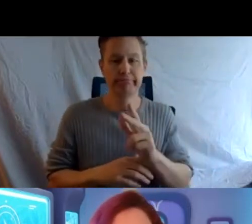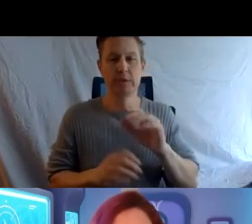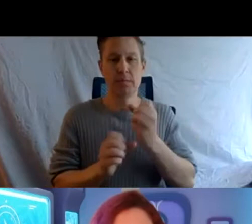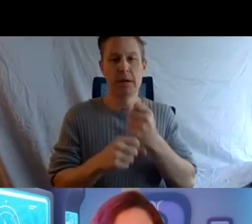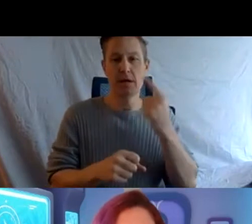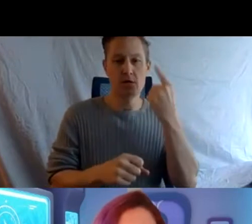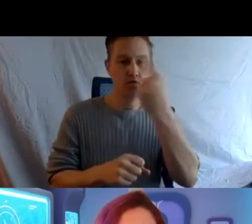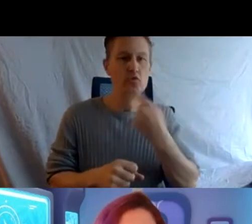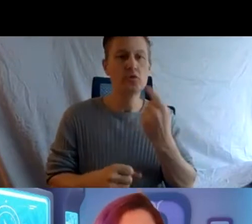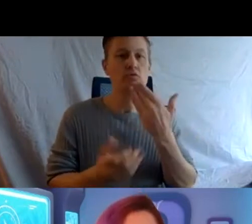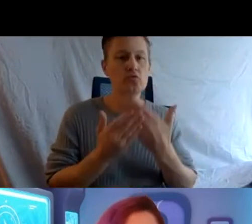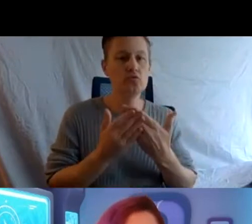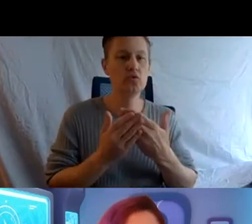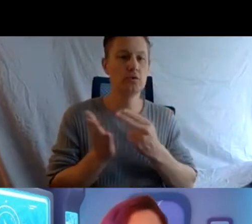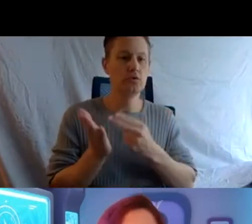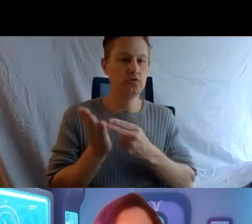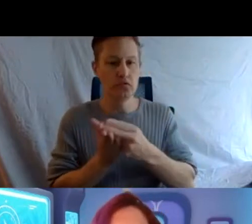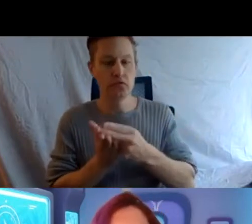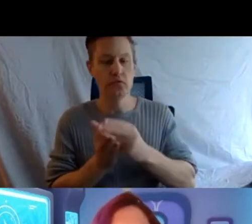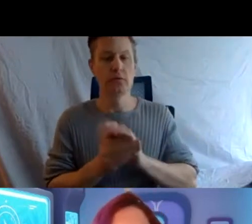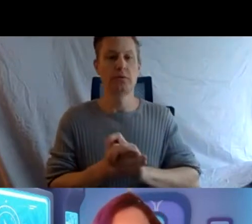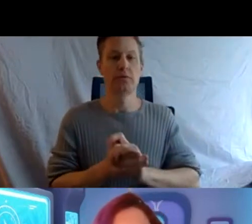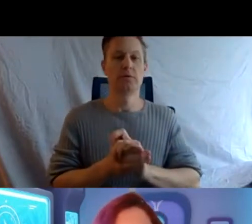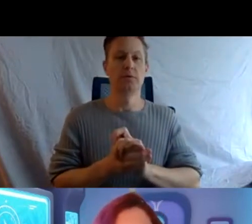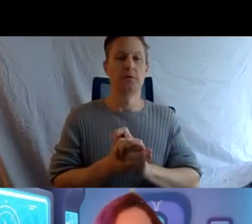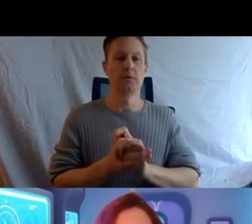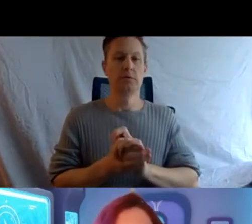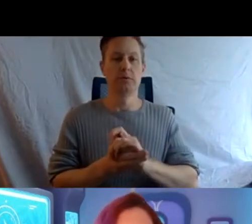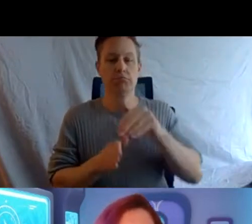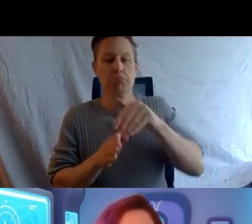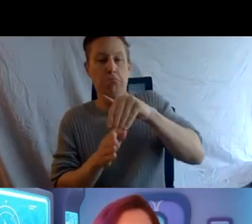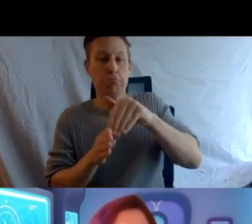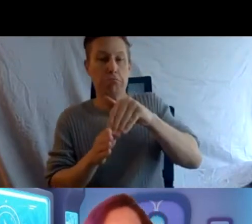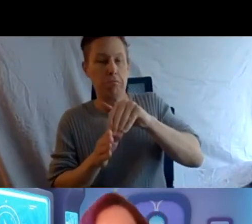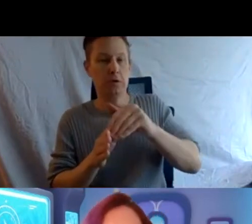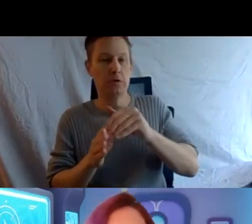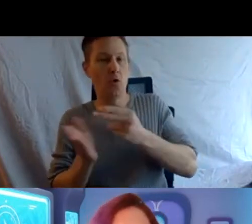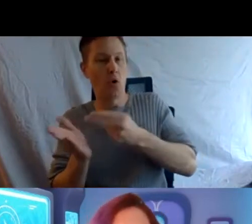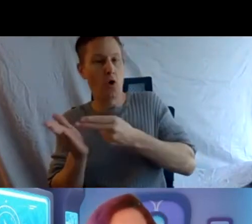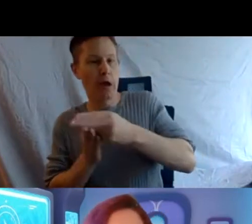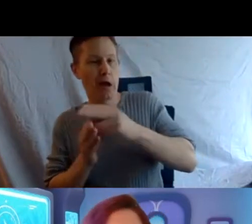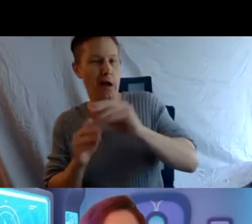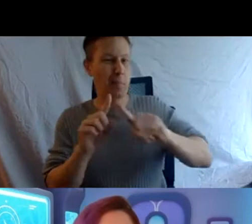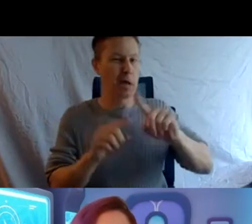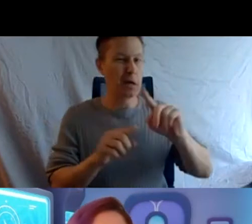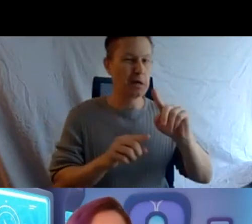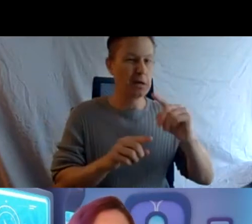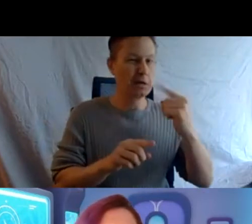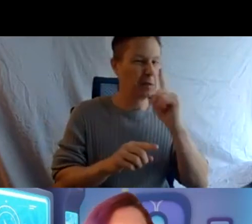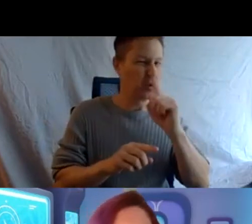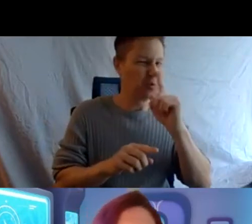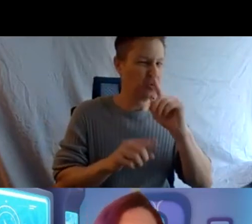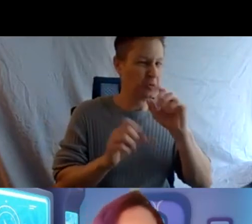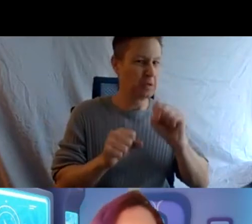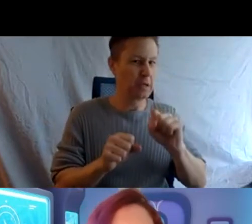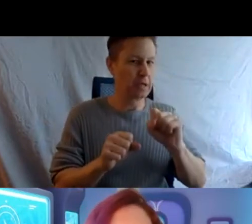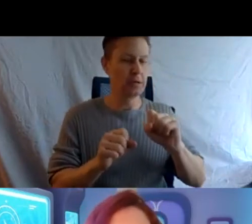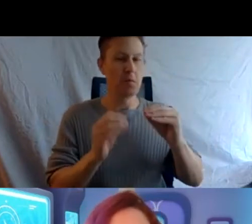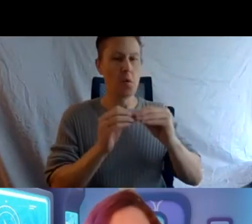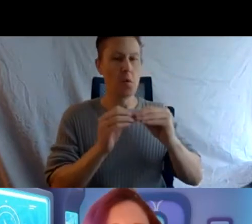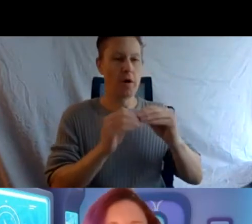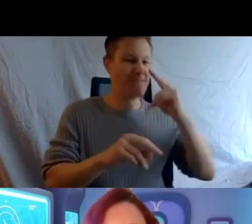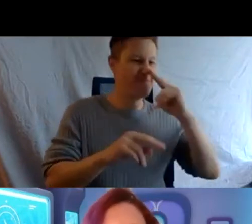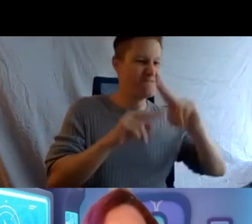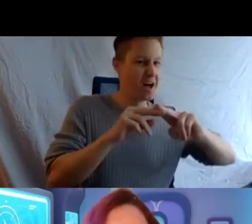look as authentic as possible, riding that line between authenticity, but it's still a cartoon. So sometimes we can go a little more fun